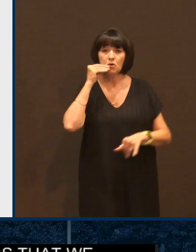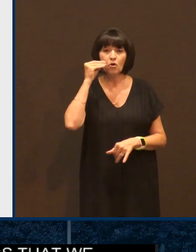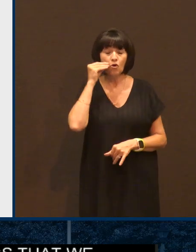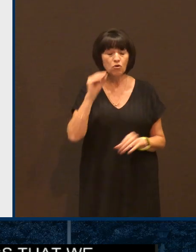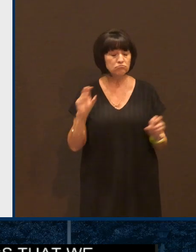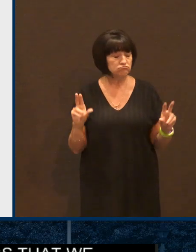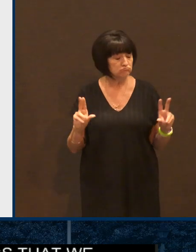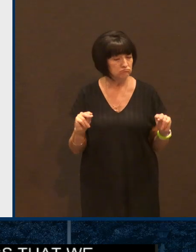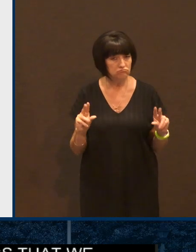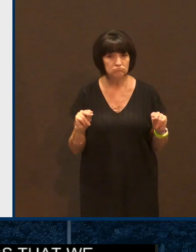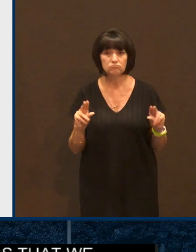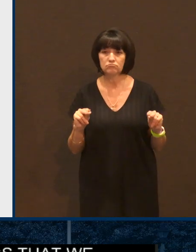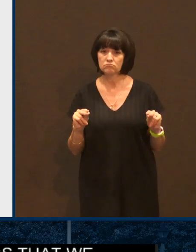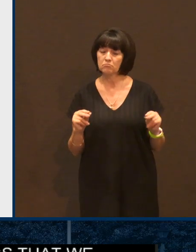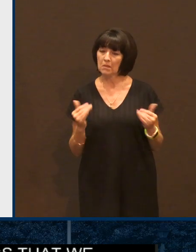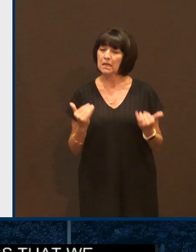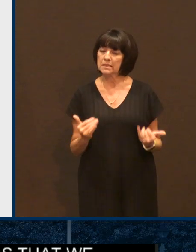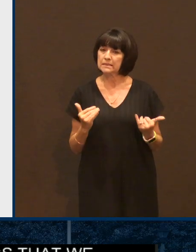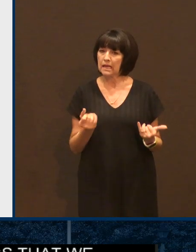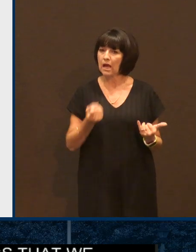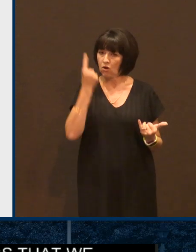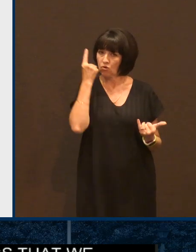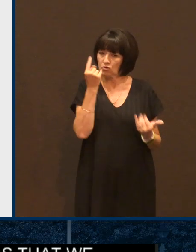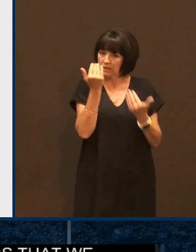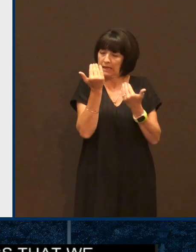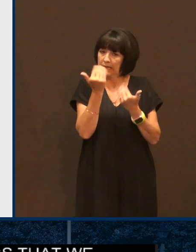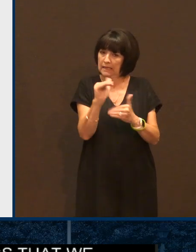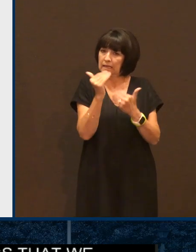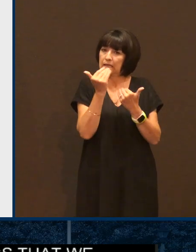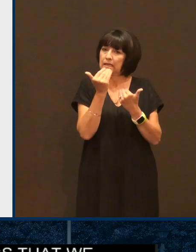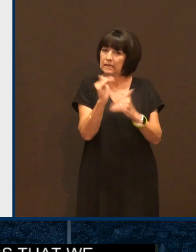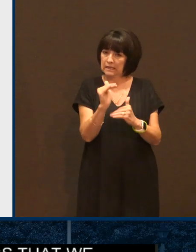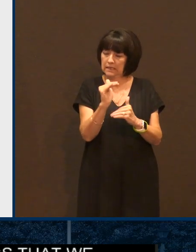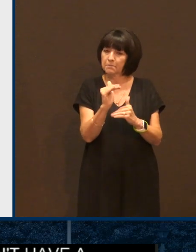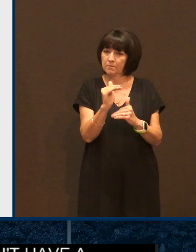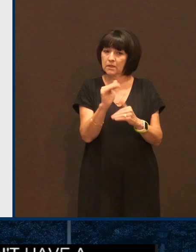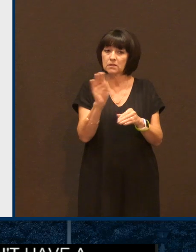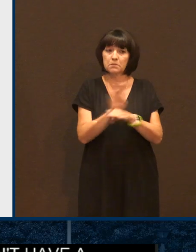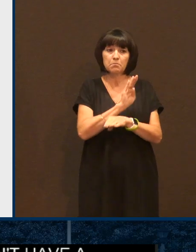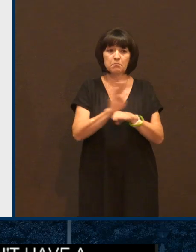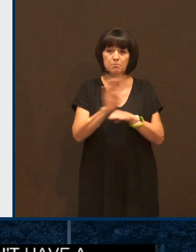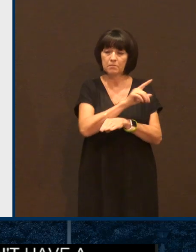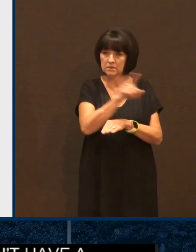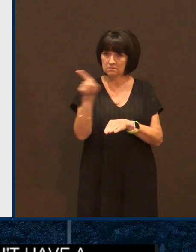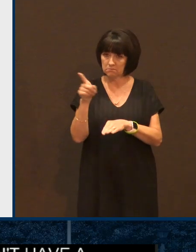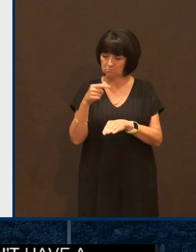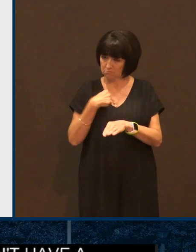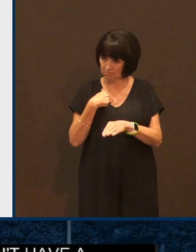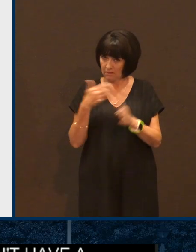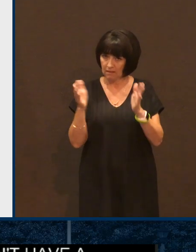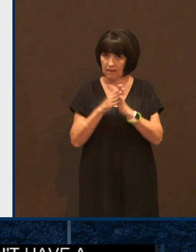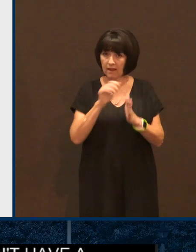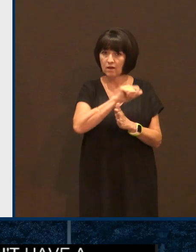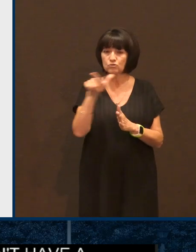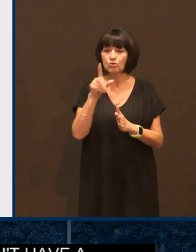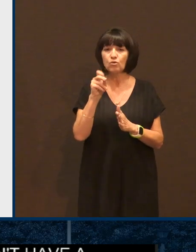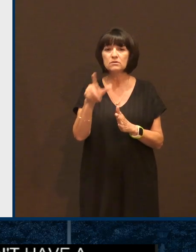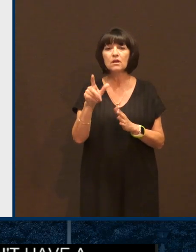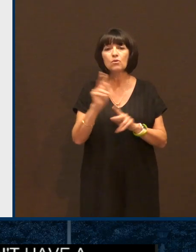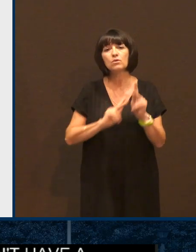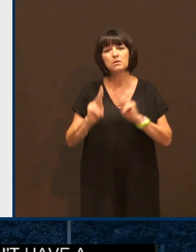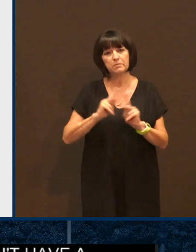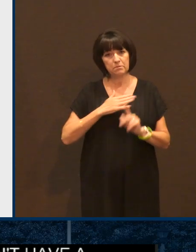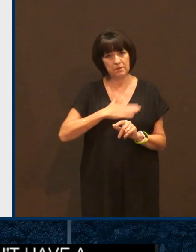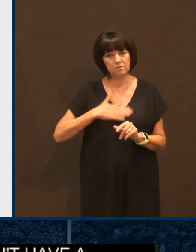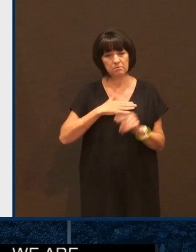limited businesses. We are simply asking Delawareans to wear a face mask when they're in public, to be